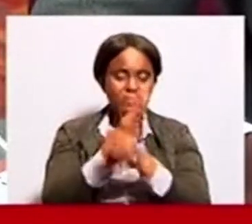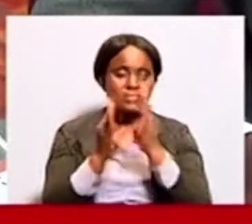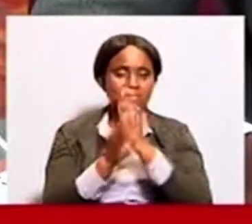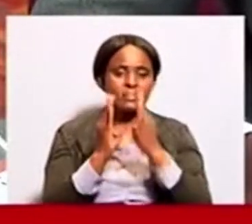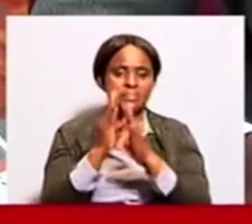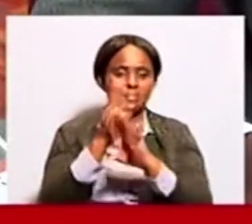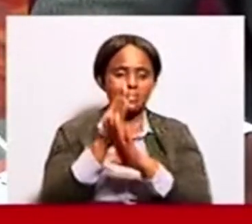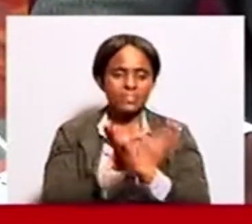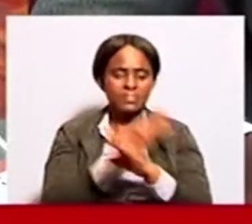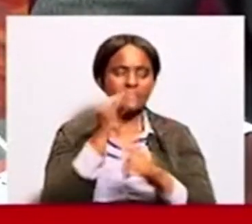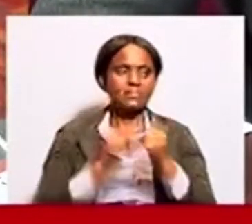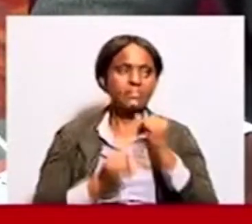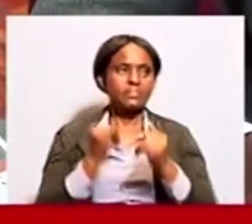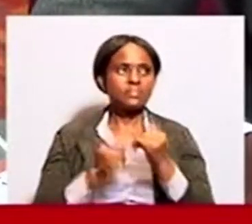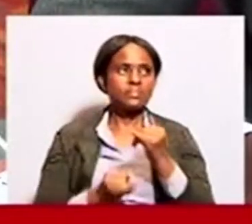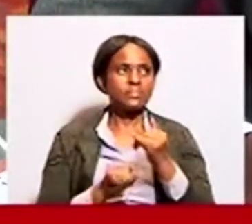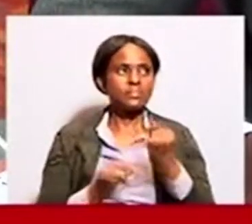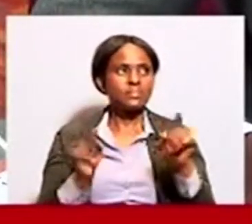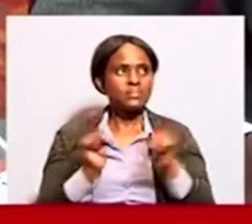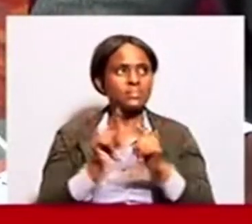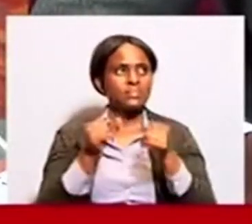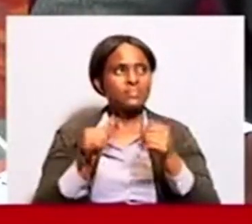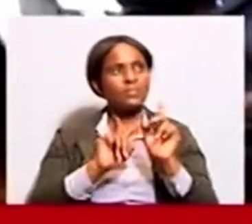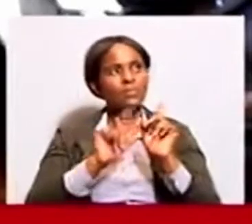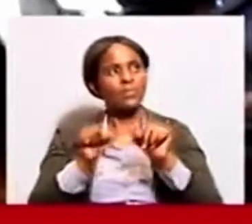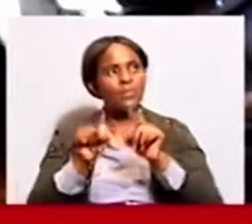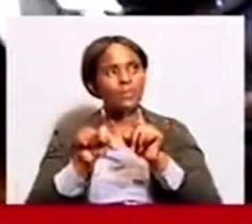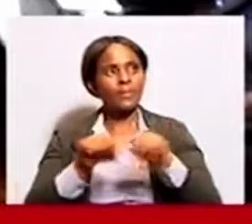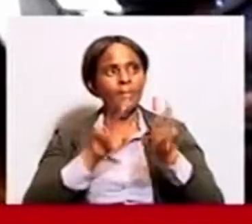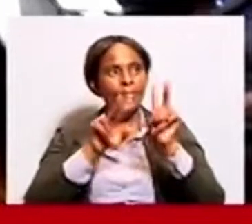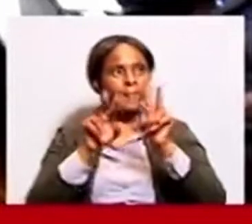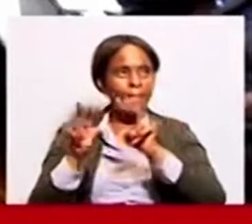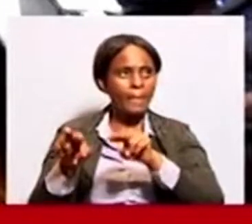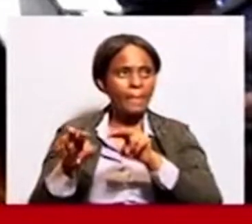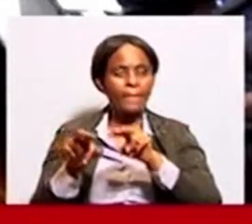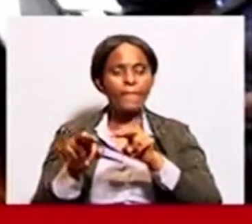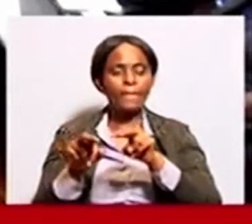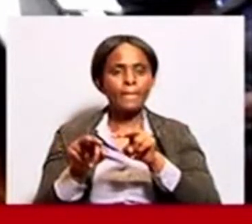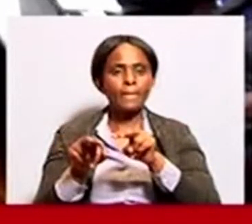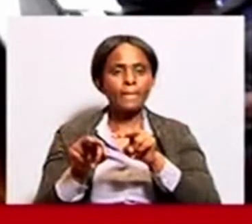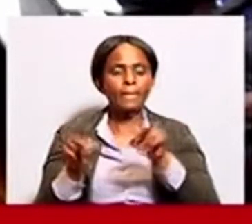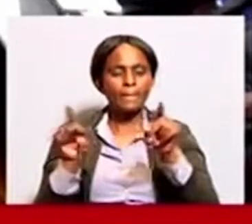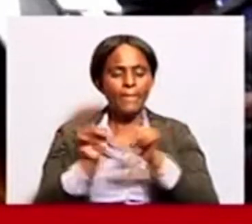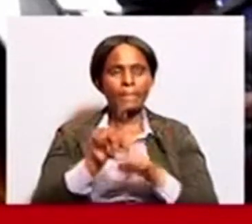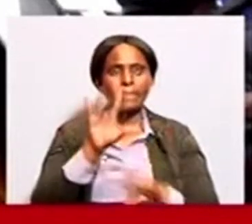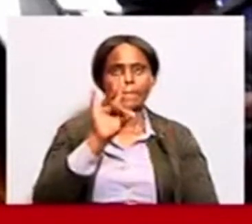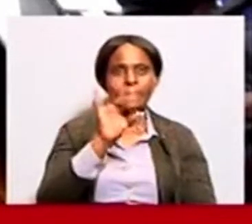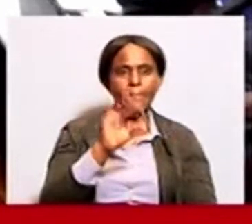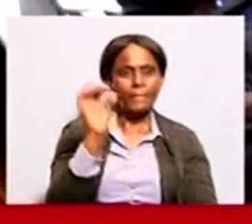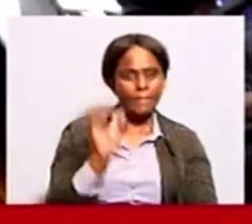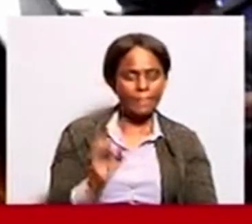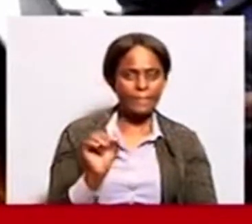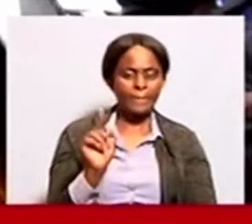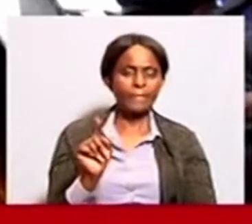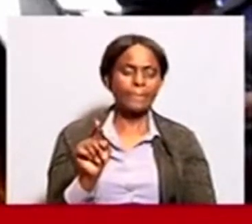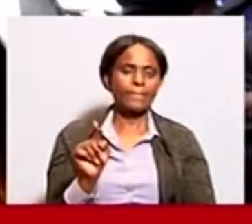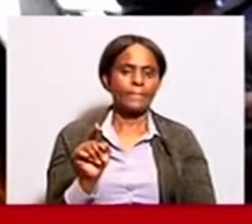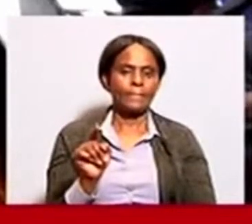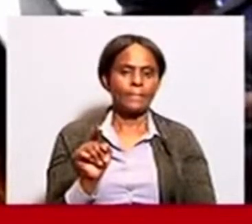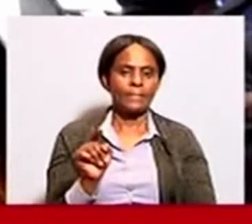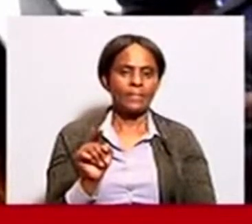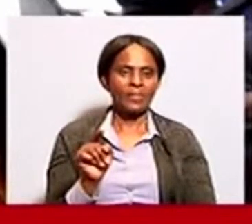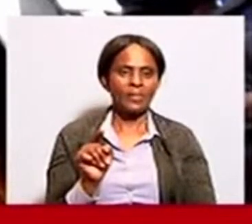before termination, and the physical the physical progress was at 80%,